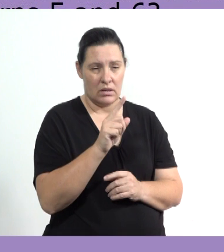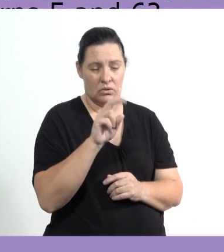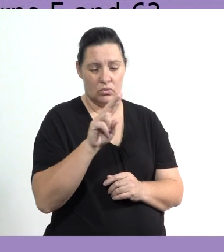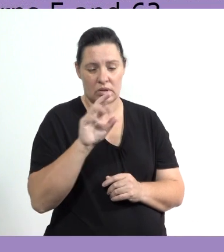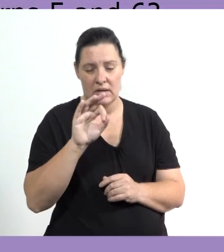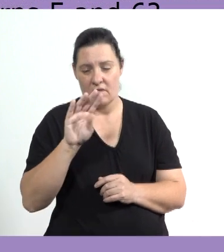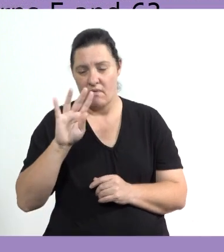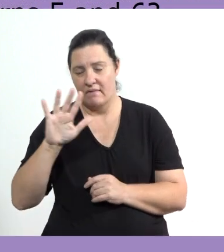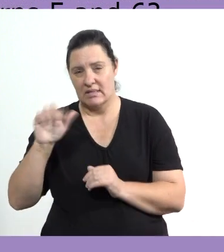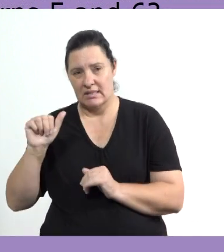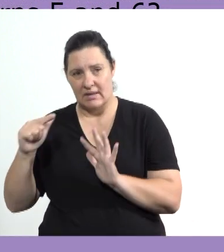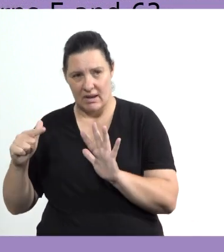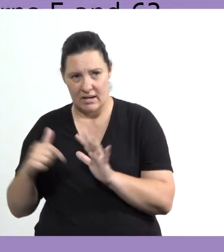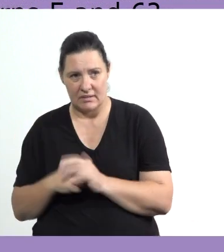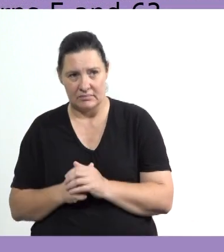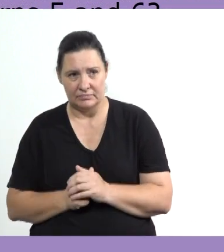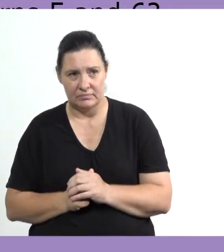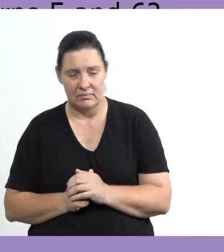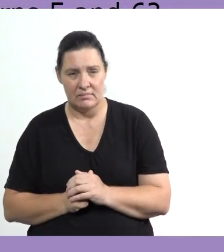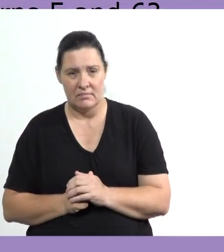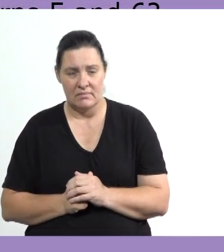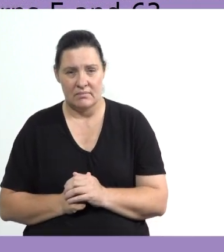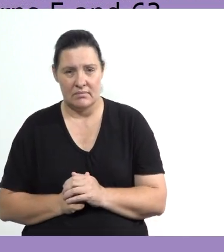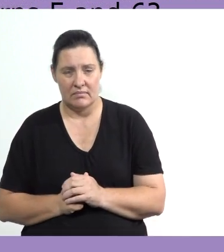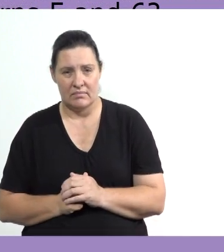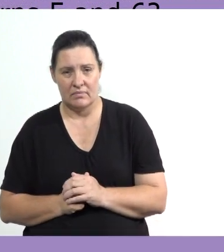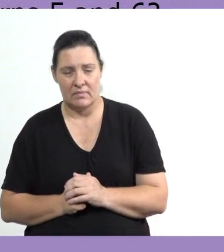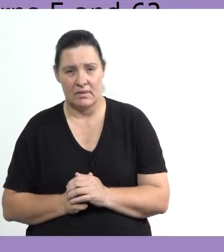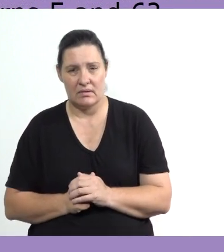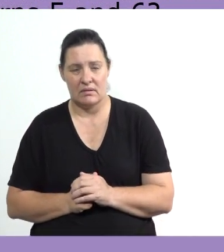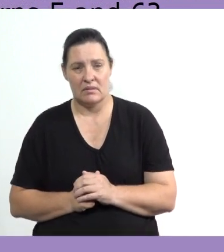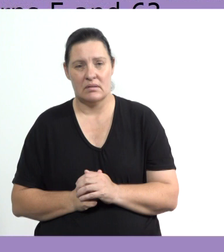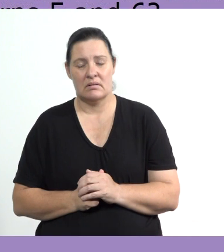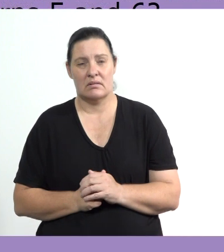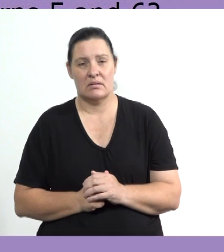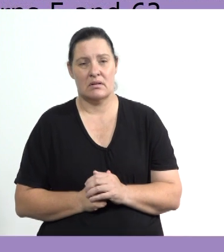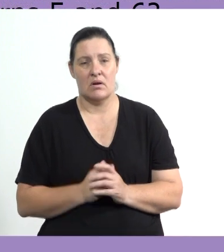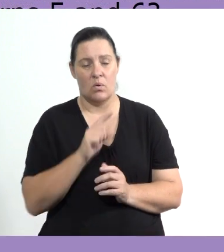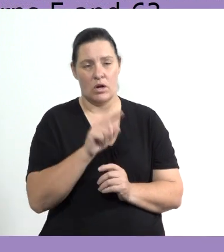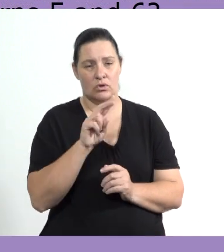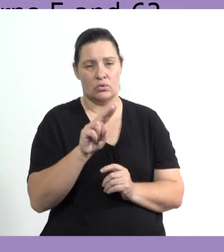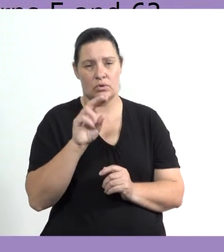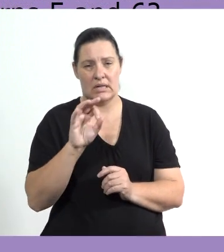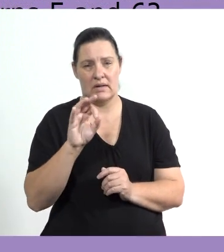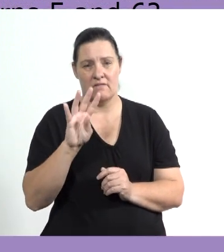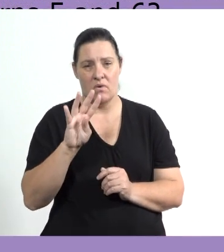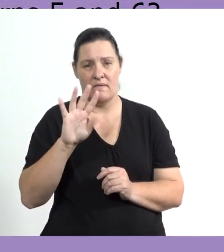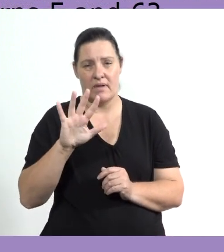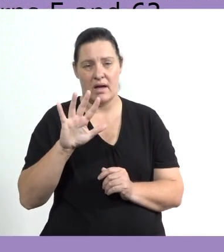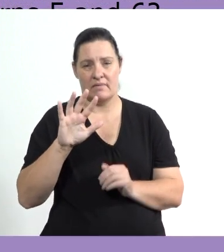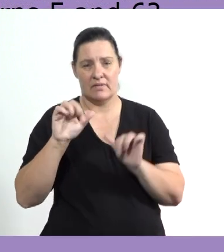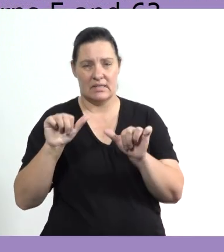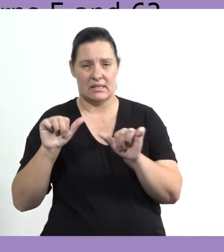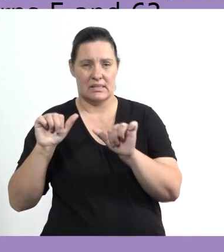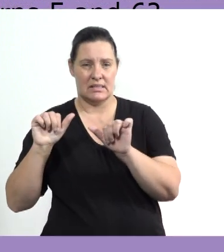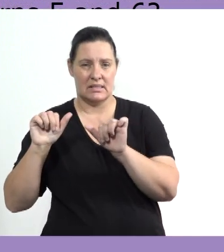one, and as I move across, remember I need to count 7 circles, and that is 1, 2, 3,